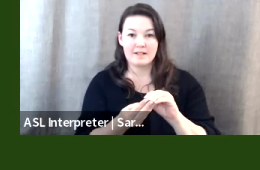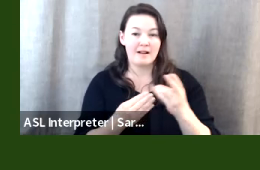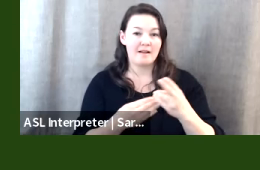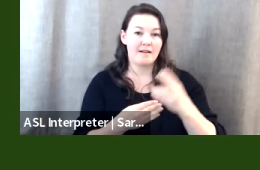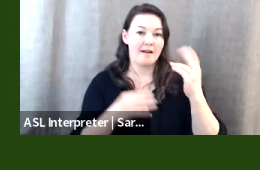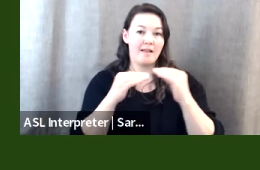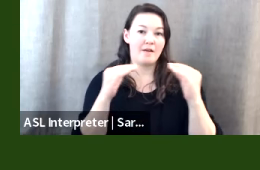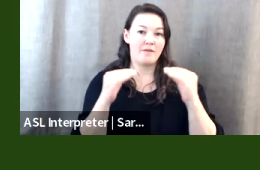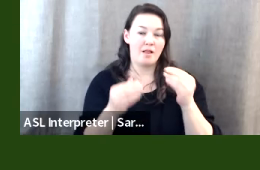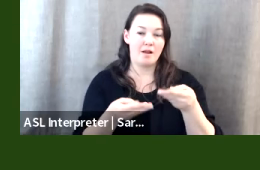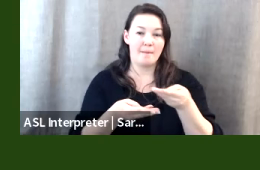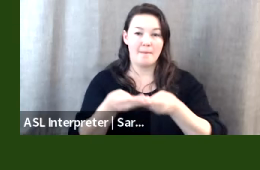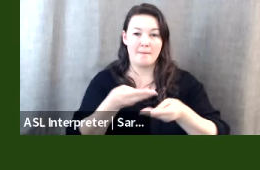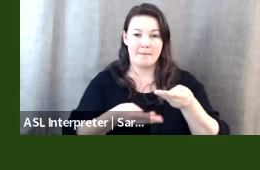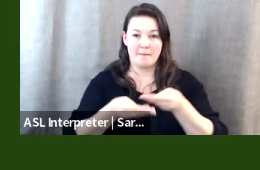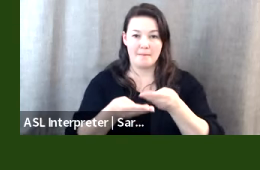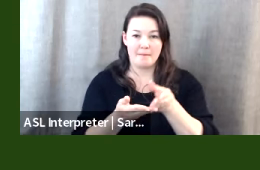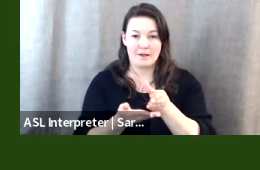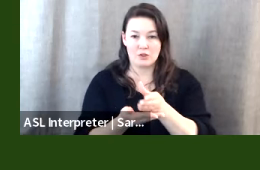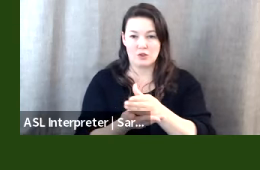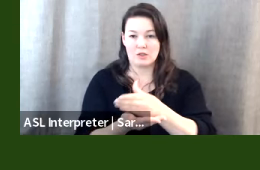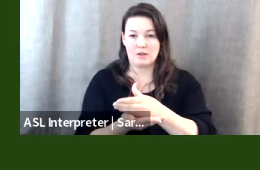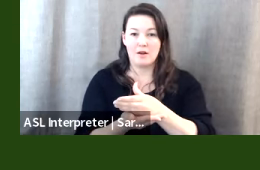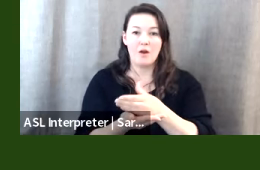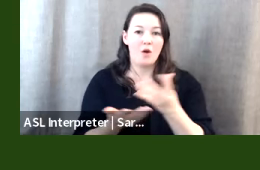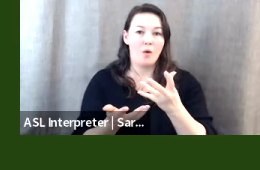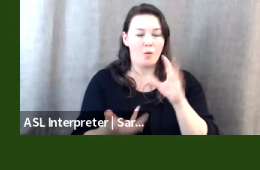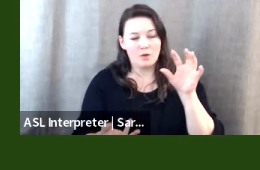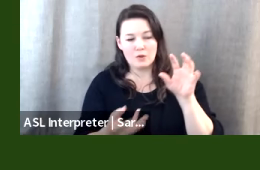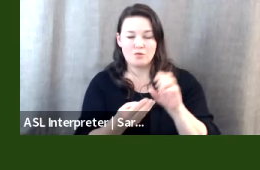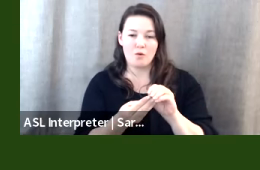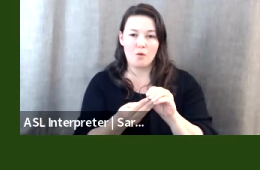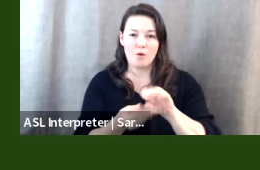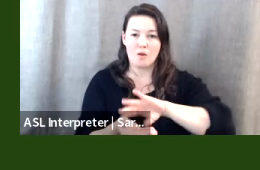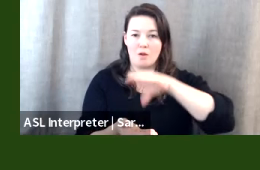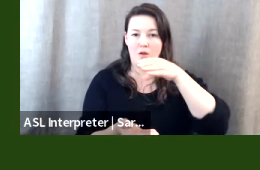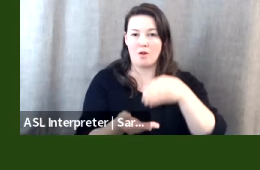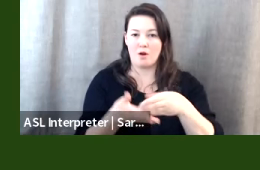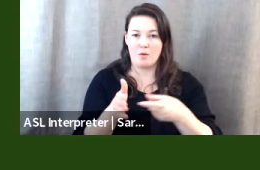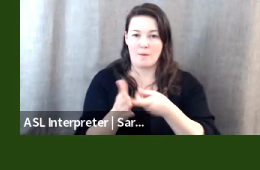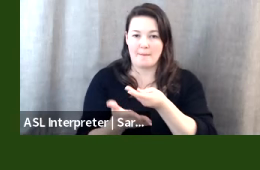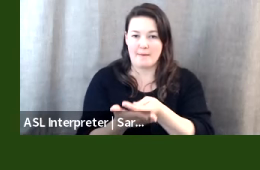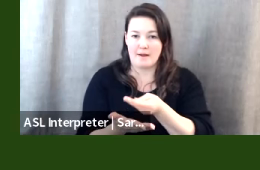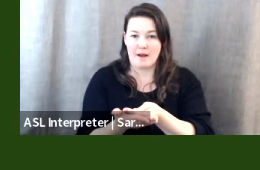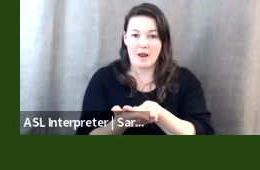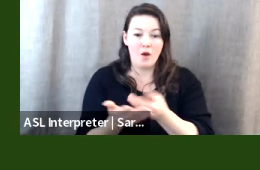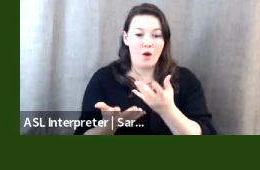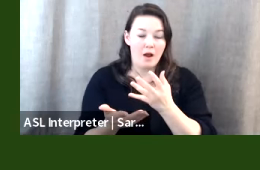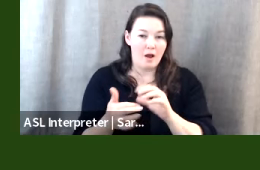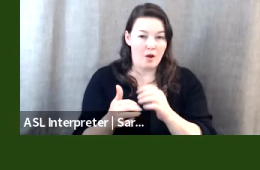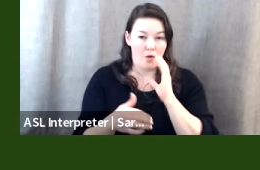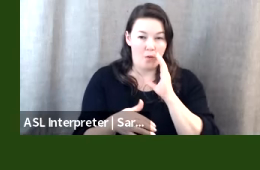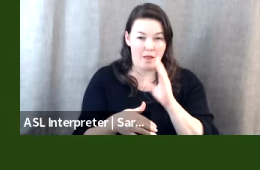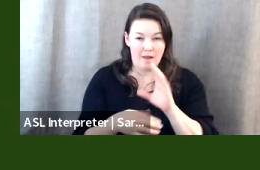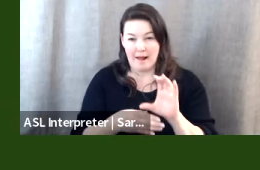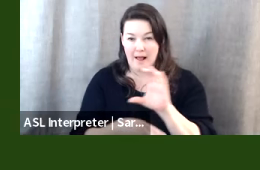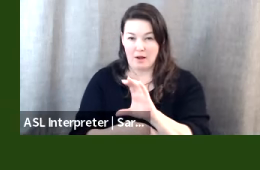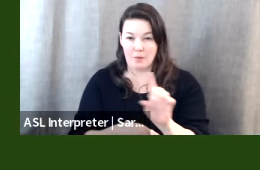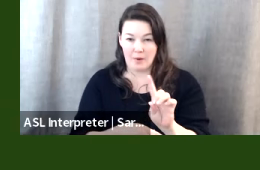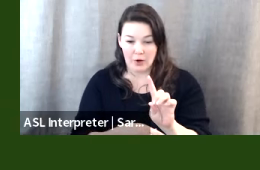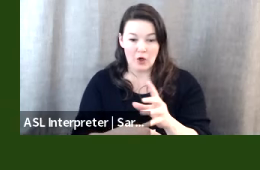out what's the total funding that we're asking for, what will it be allocated to, and then also will this require any